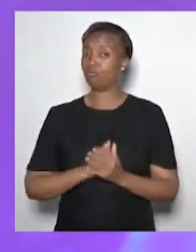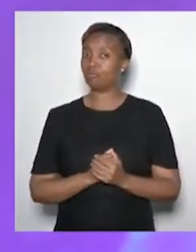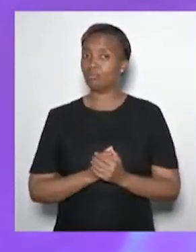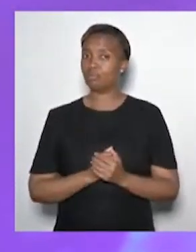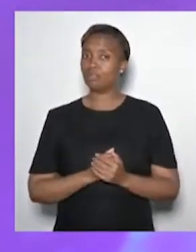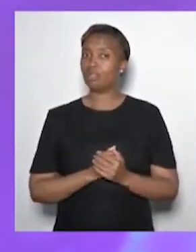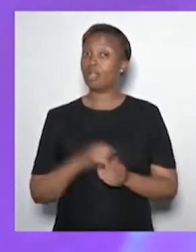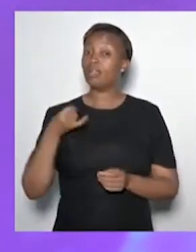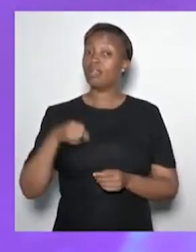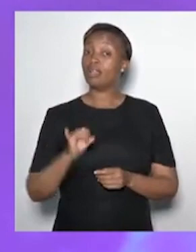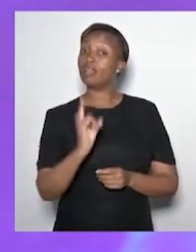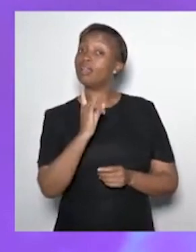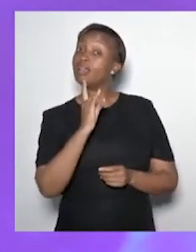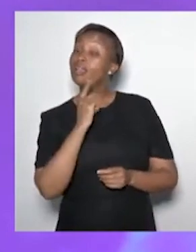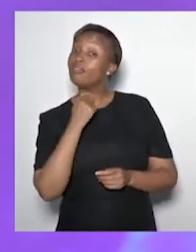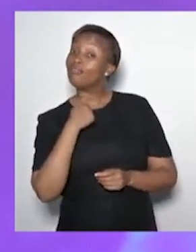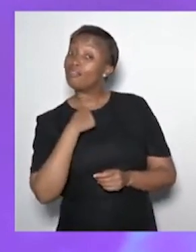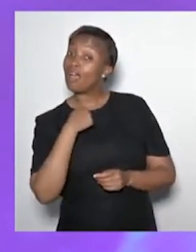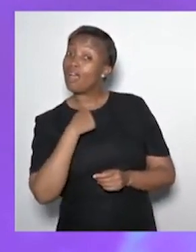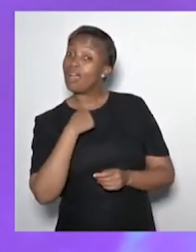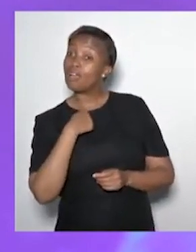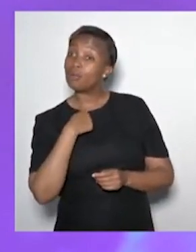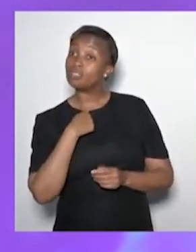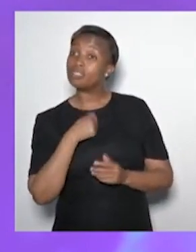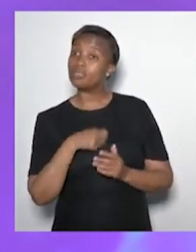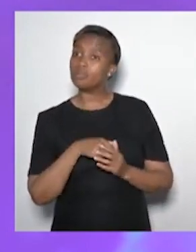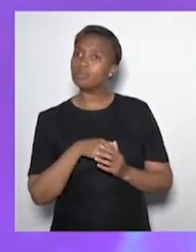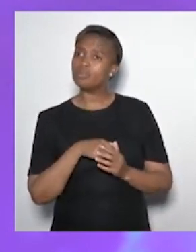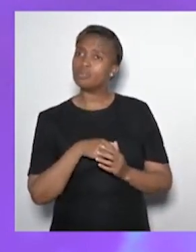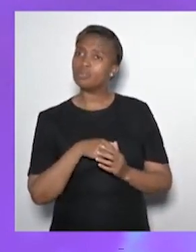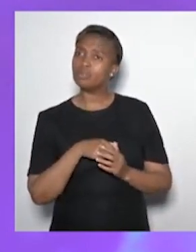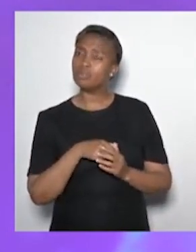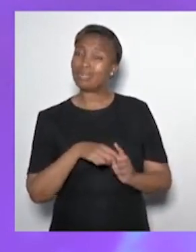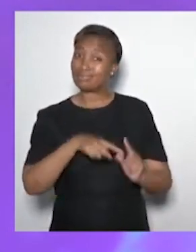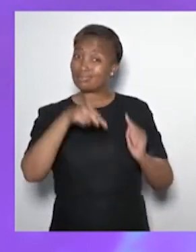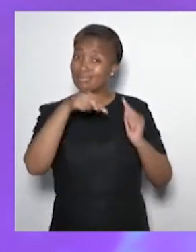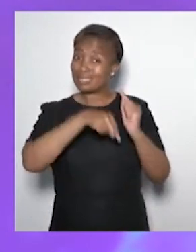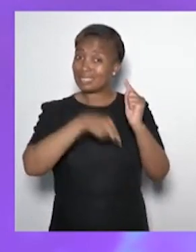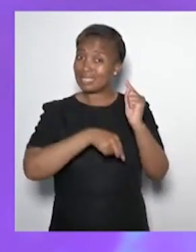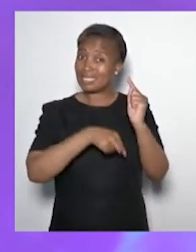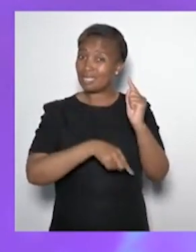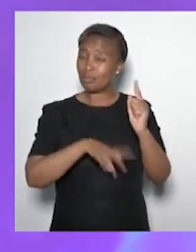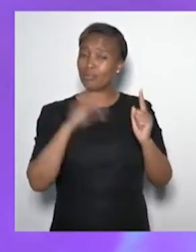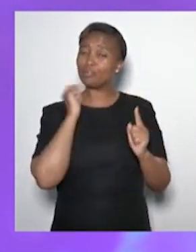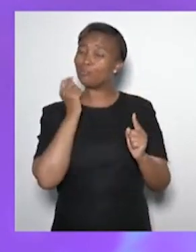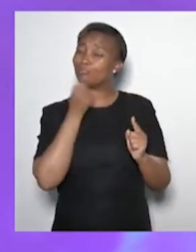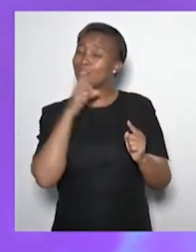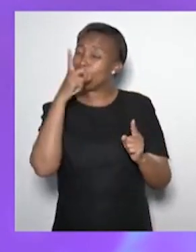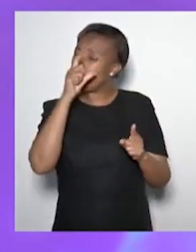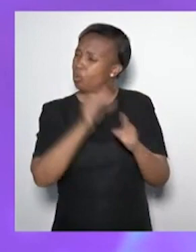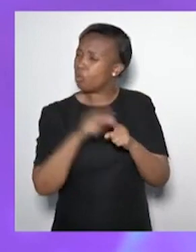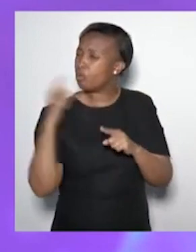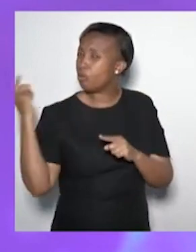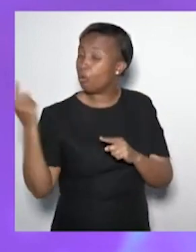If I was big enough to say one word